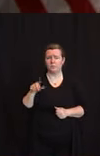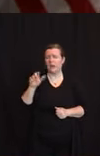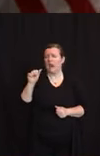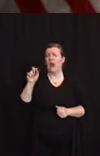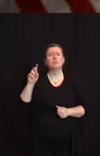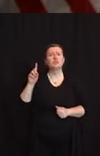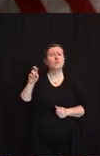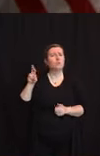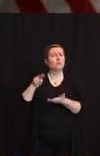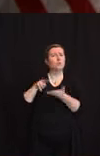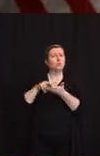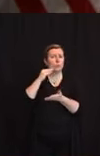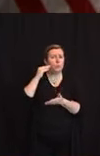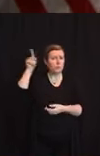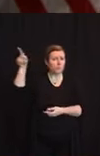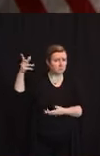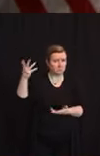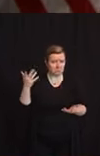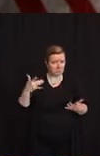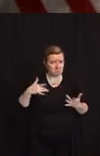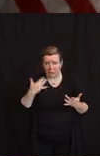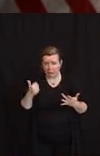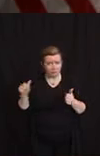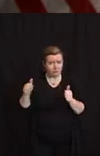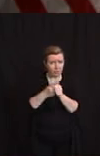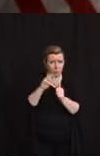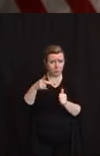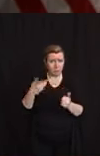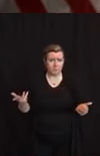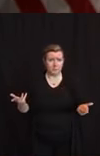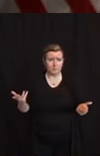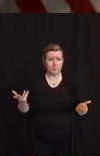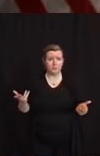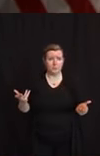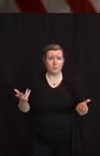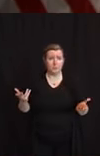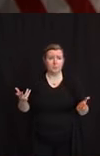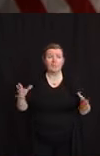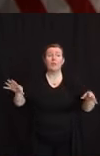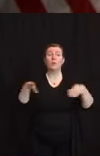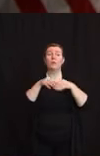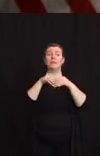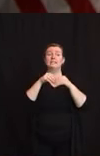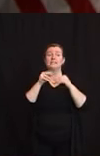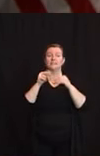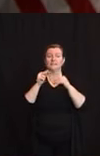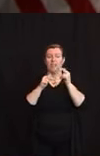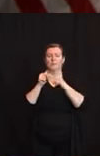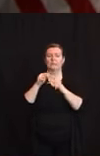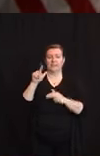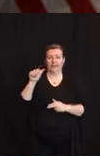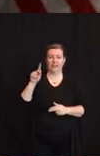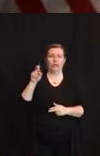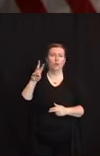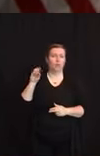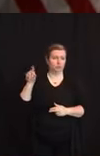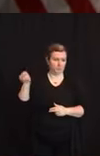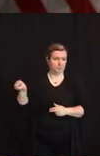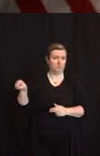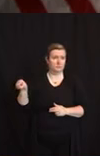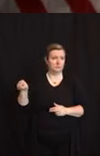Third, do you have any, or what are your comments on the wedding venue in Lakewood that's going to be allowed to host weddings? And